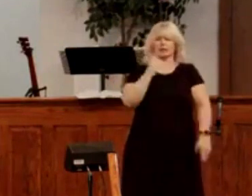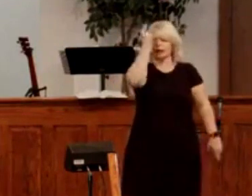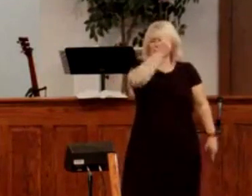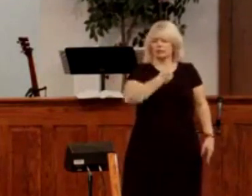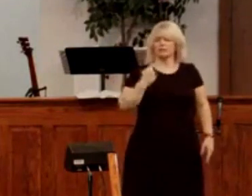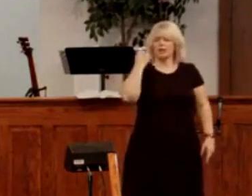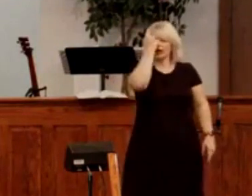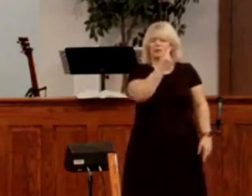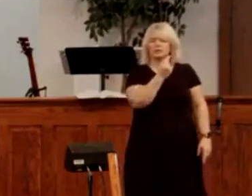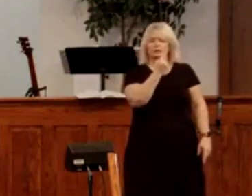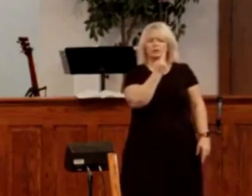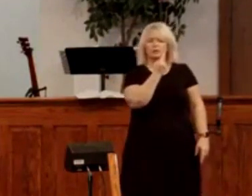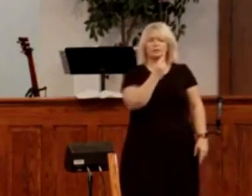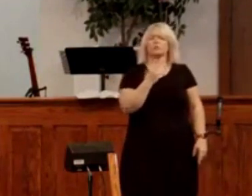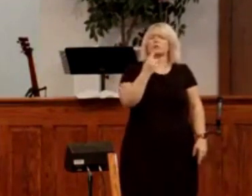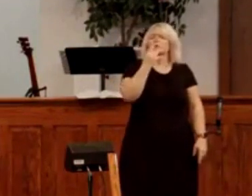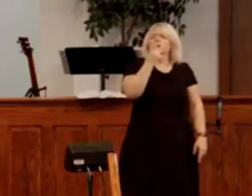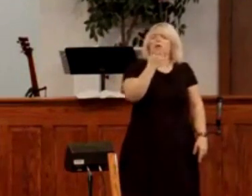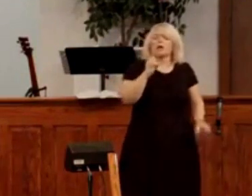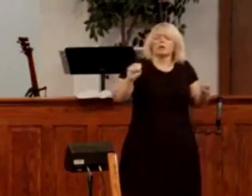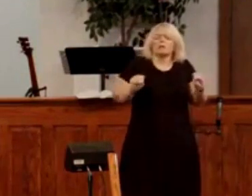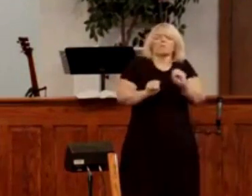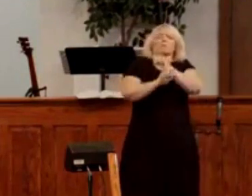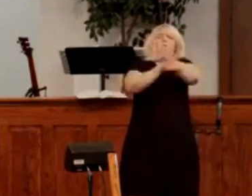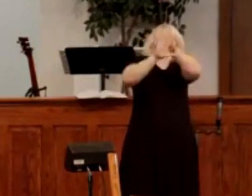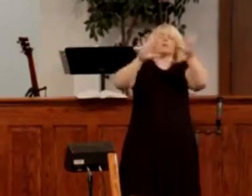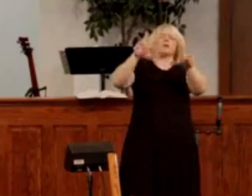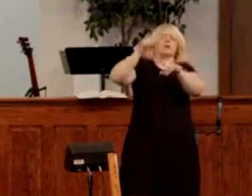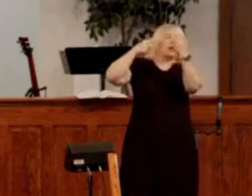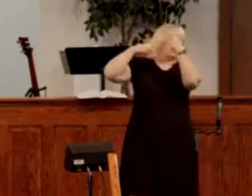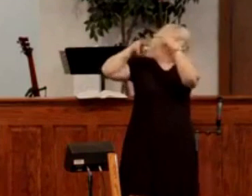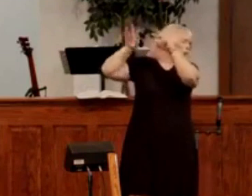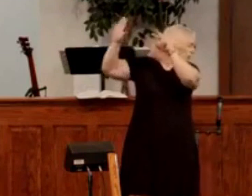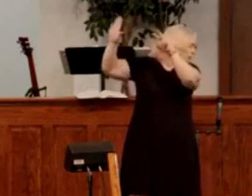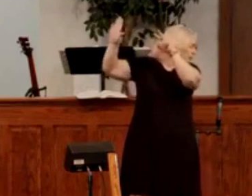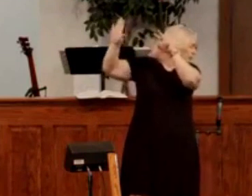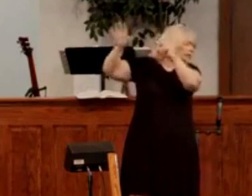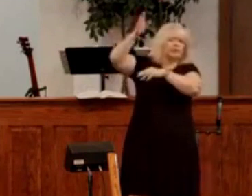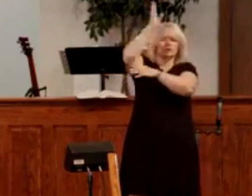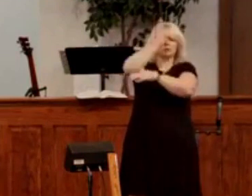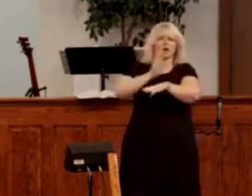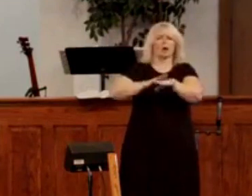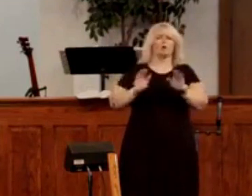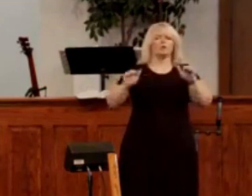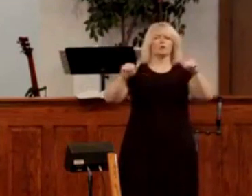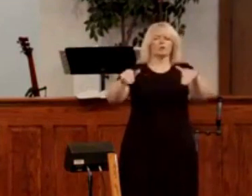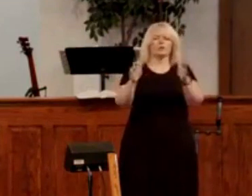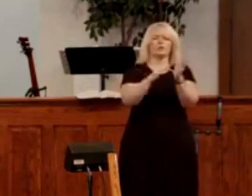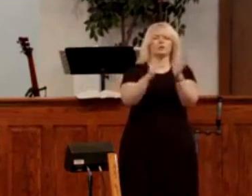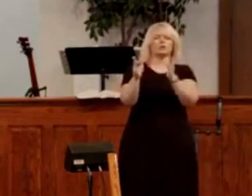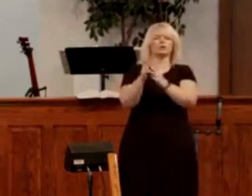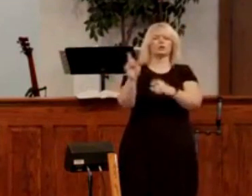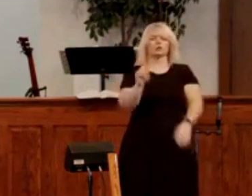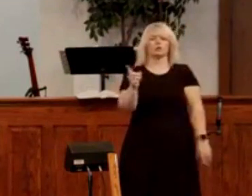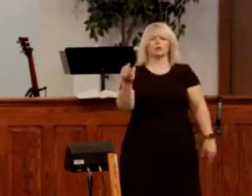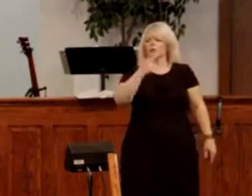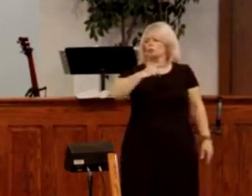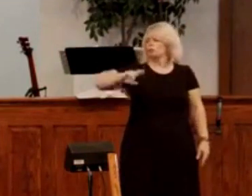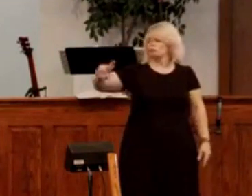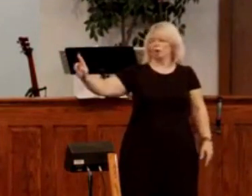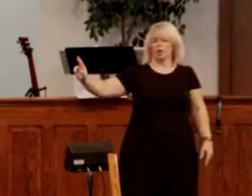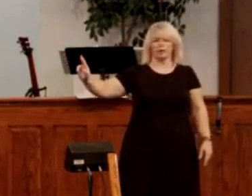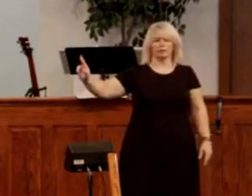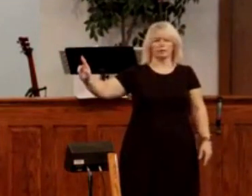that. But the light is so bright, you can't even look at it. That's God on his throne. And where is Jesus? Sitting in his right